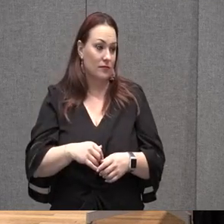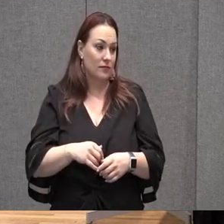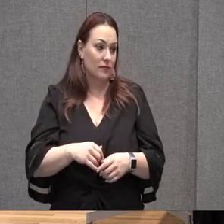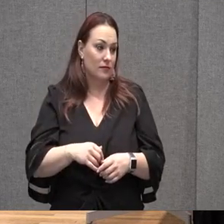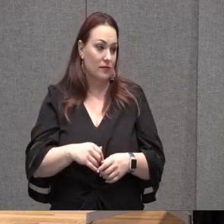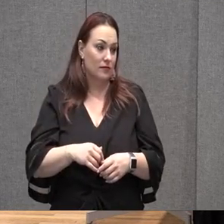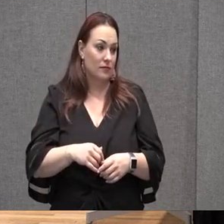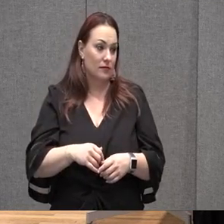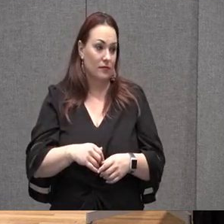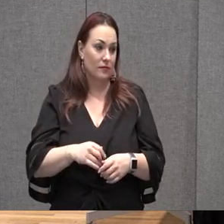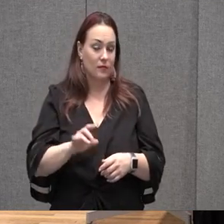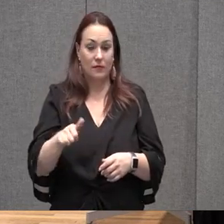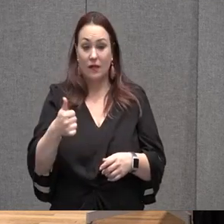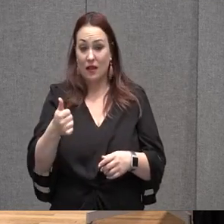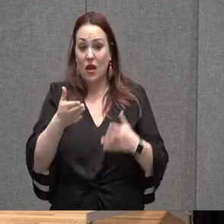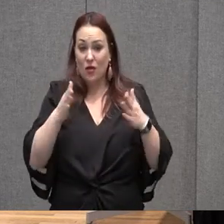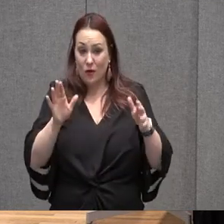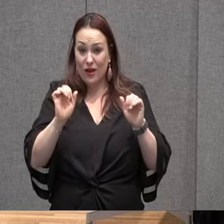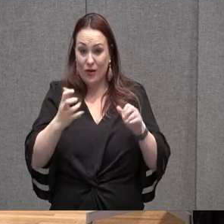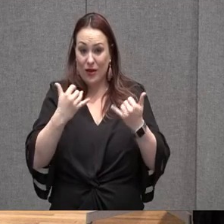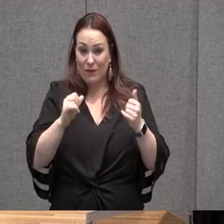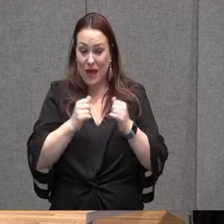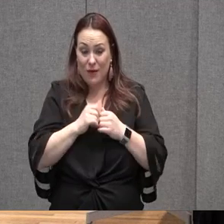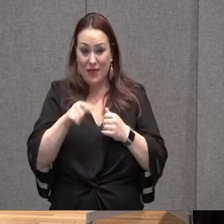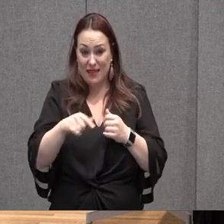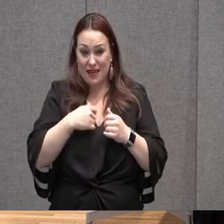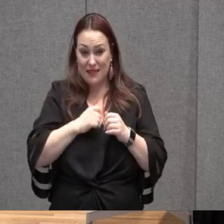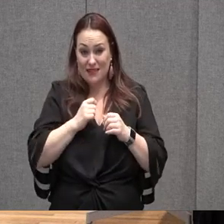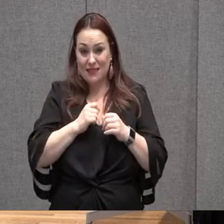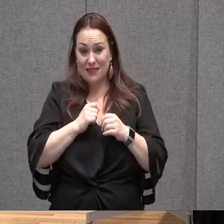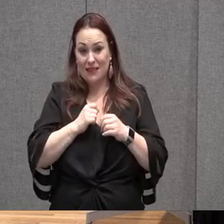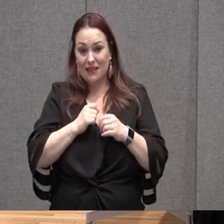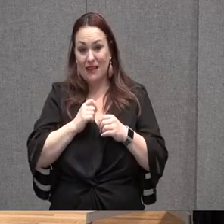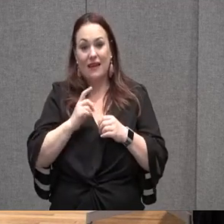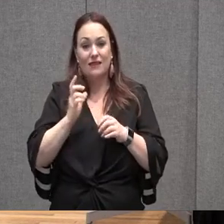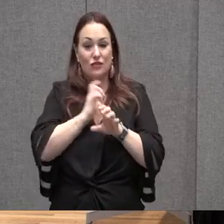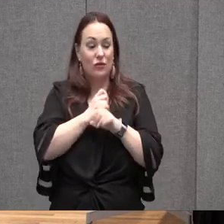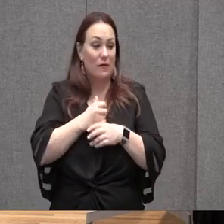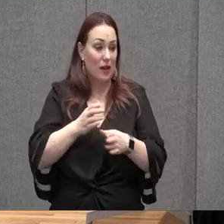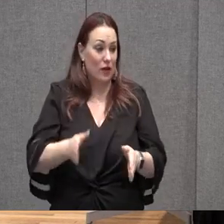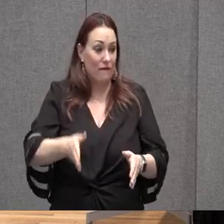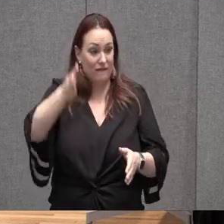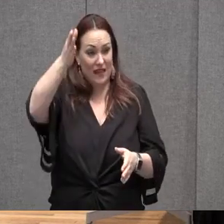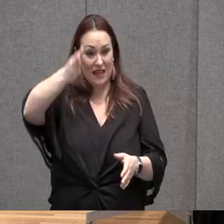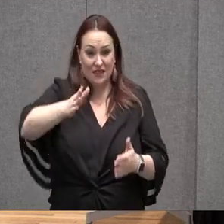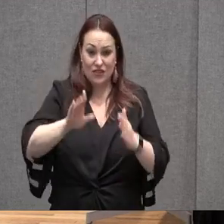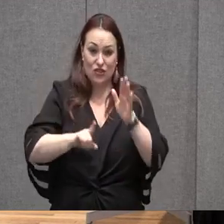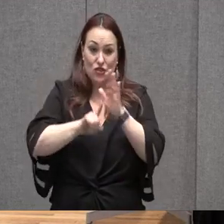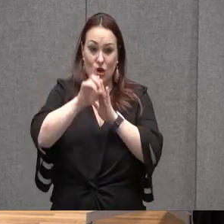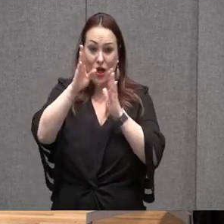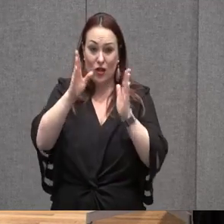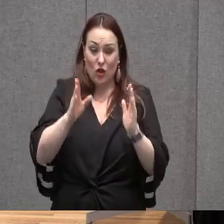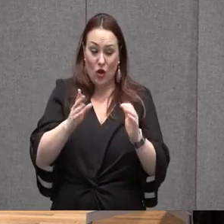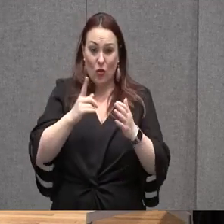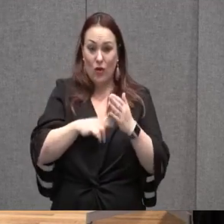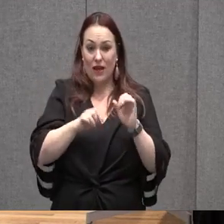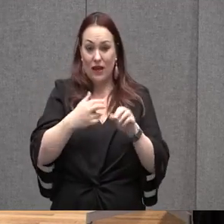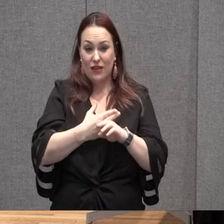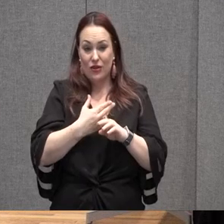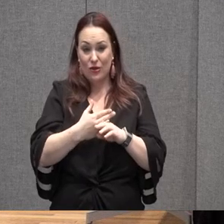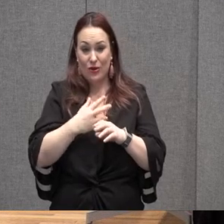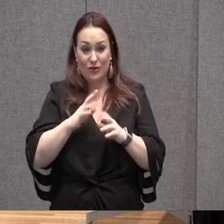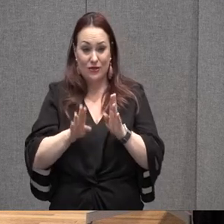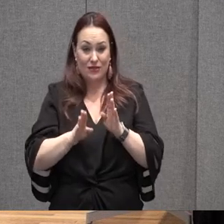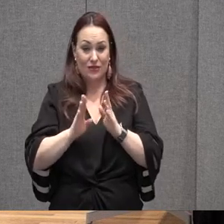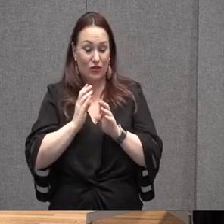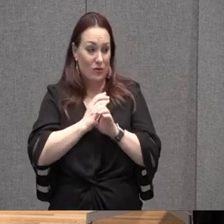Let's see. Another way you could play with this too is make your fence taller. What could you use at home to make your